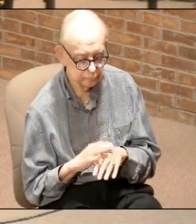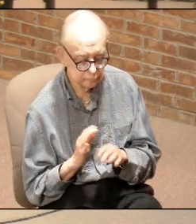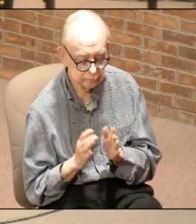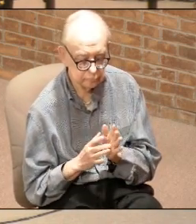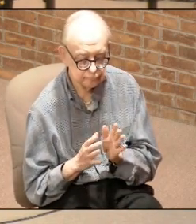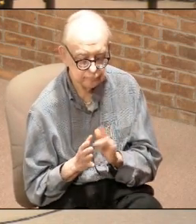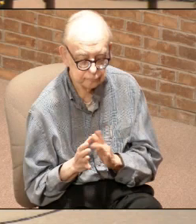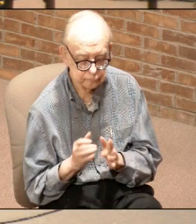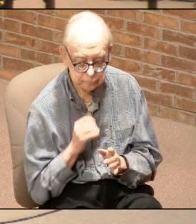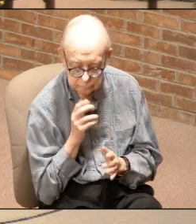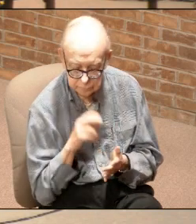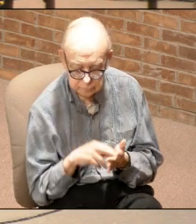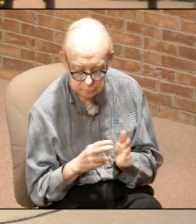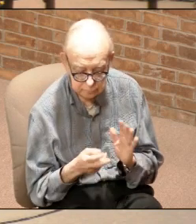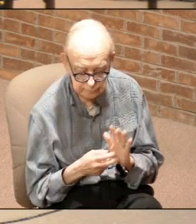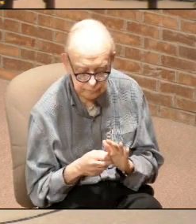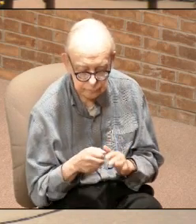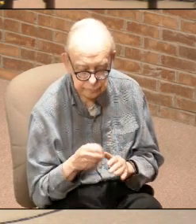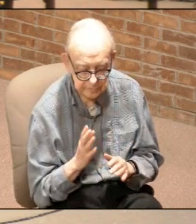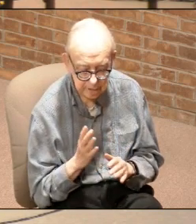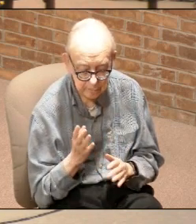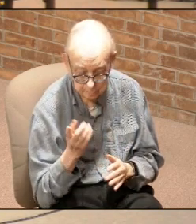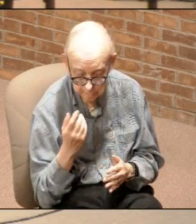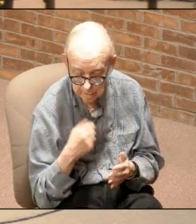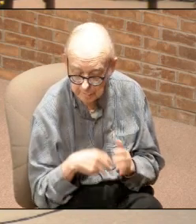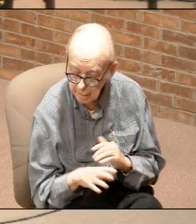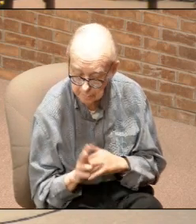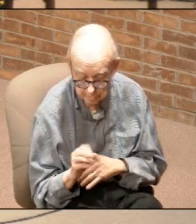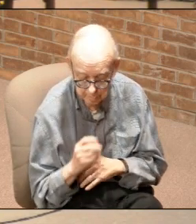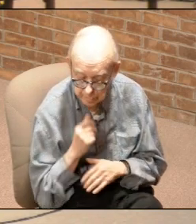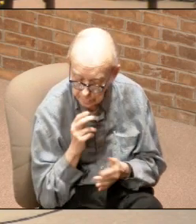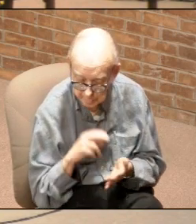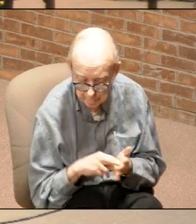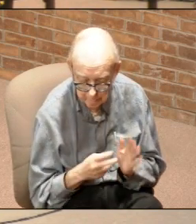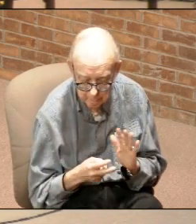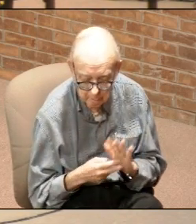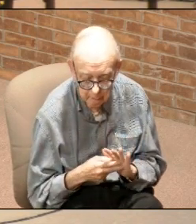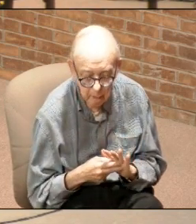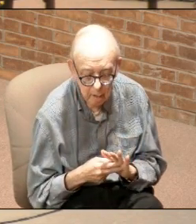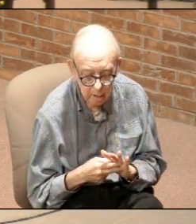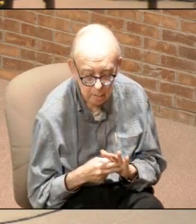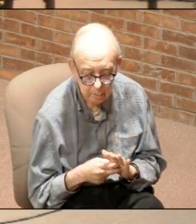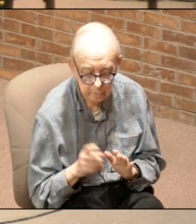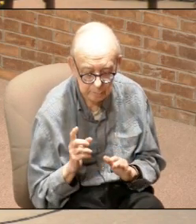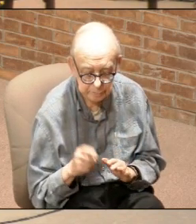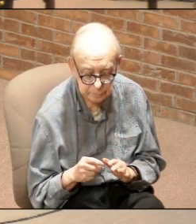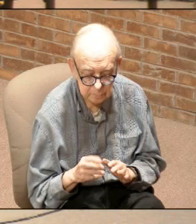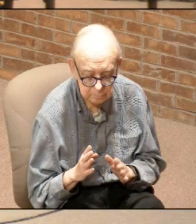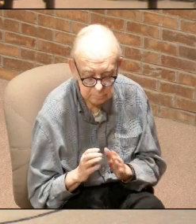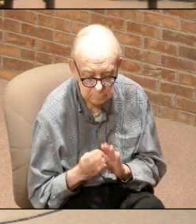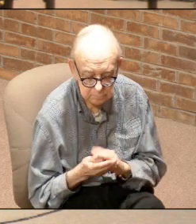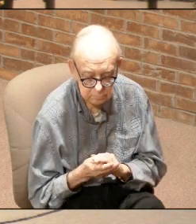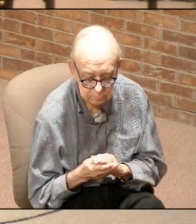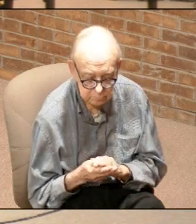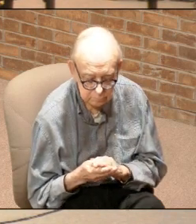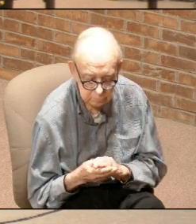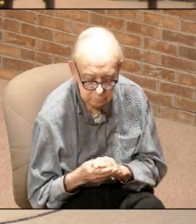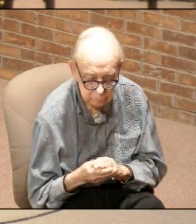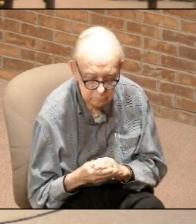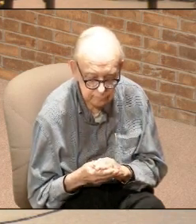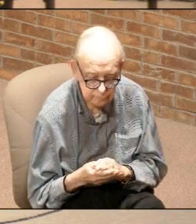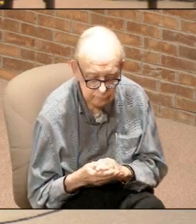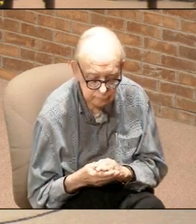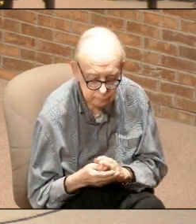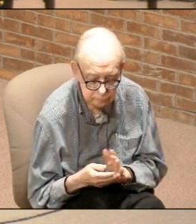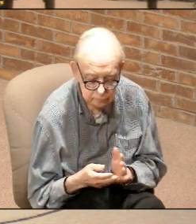jesus doesn't mean that god's coming in there's got to be this for this uh